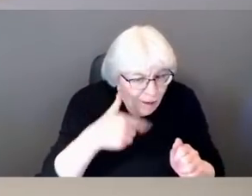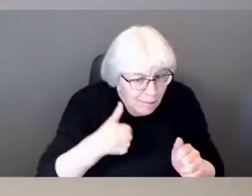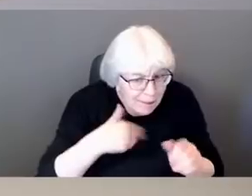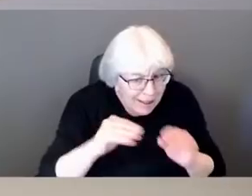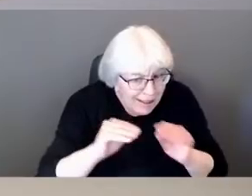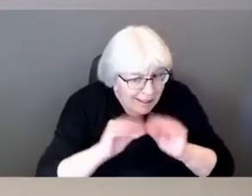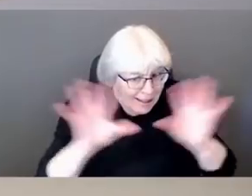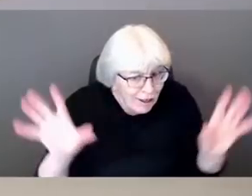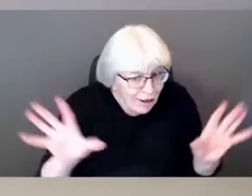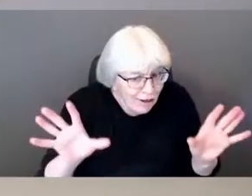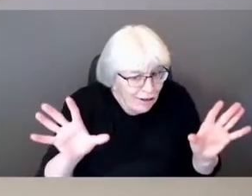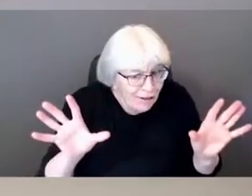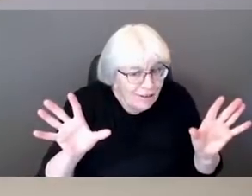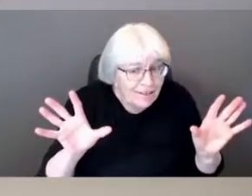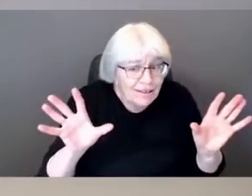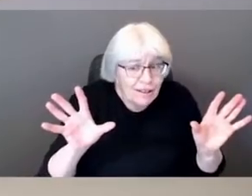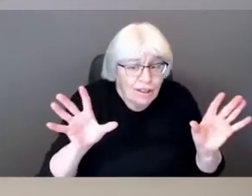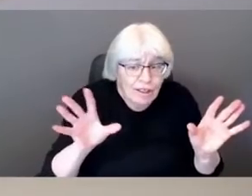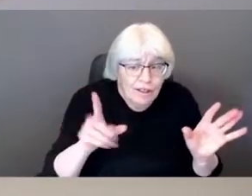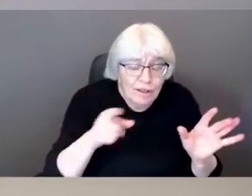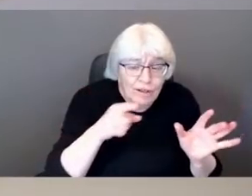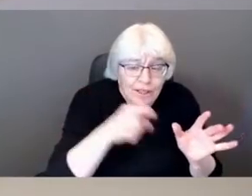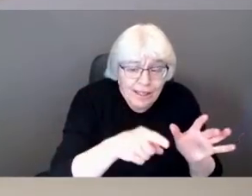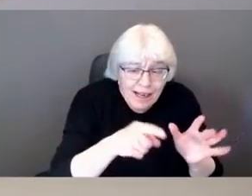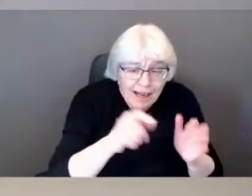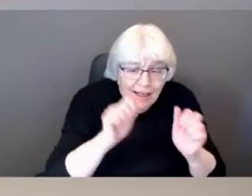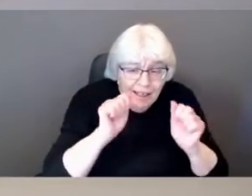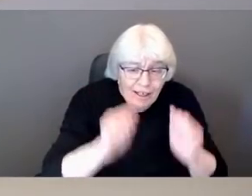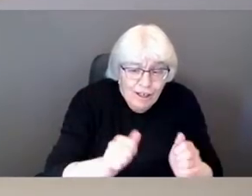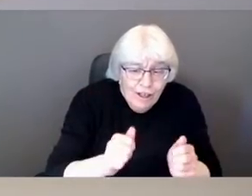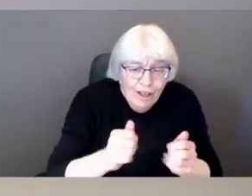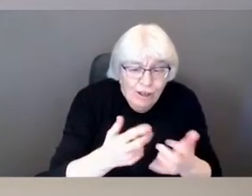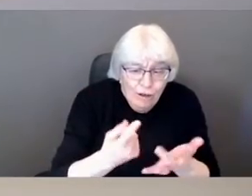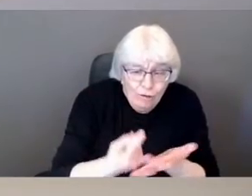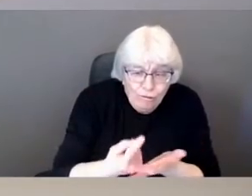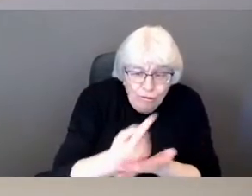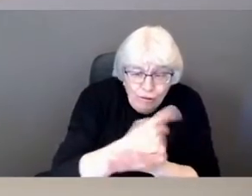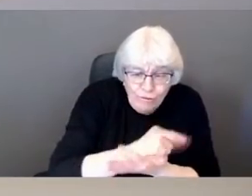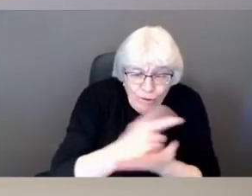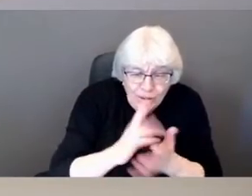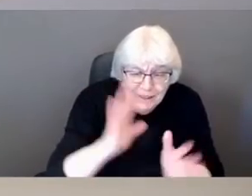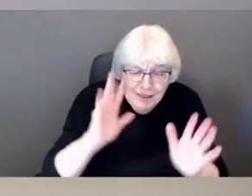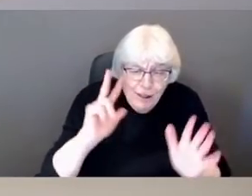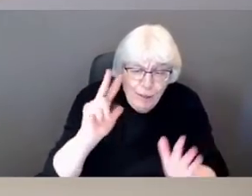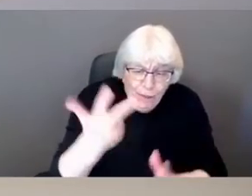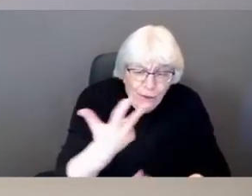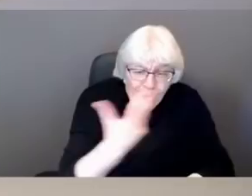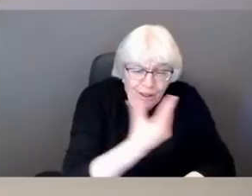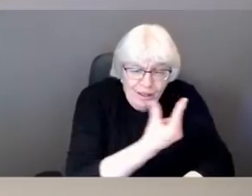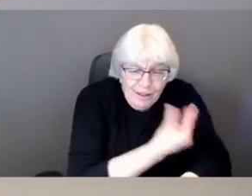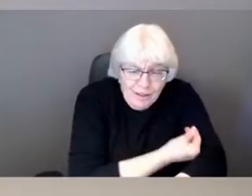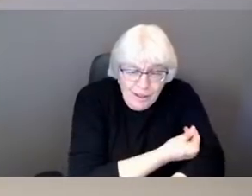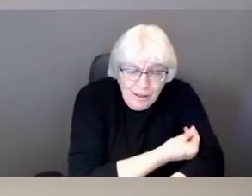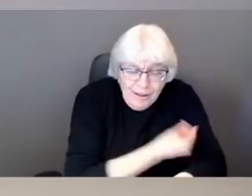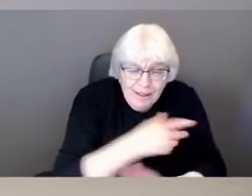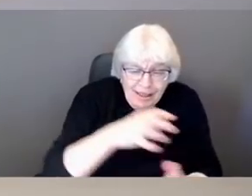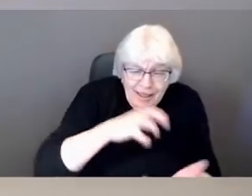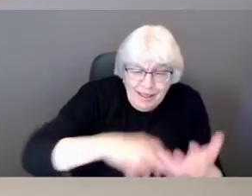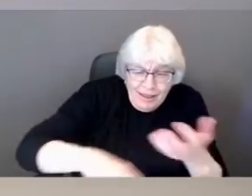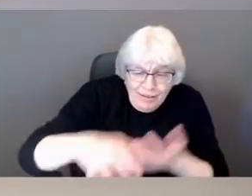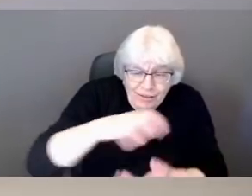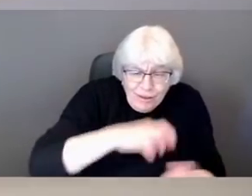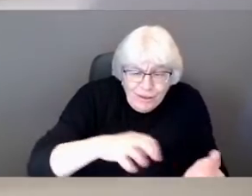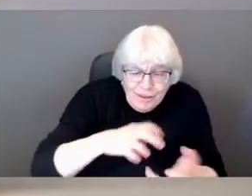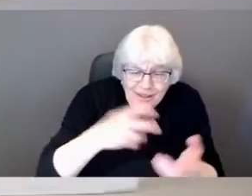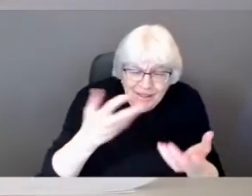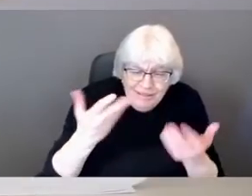the booster shot guidance again? I think there's been a little confusion. When should people be booking their appointment, and why isn't there more of a